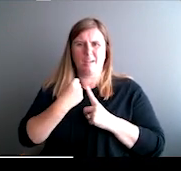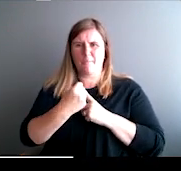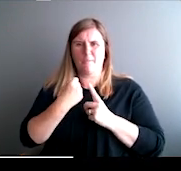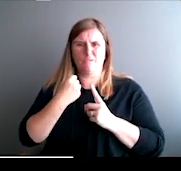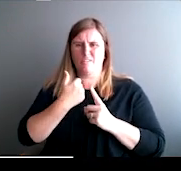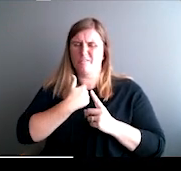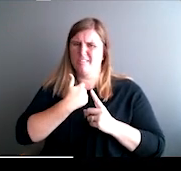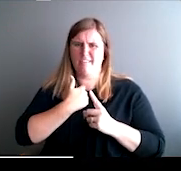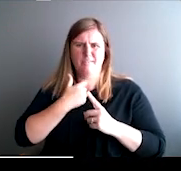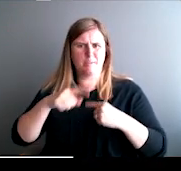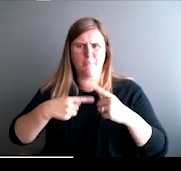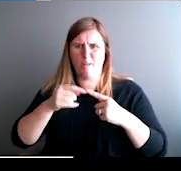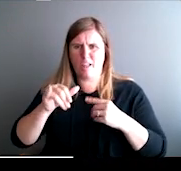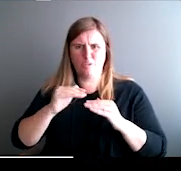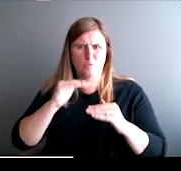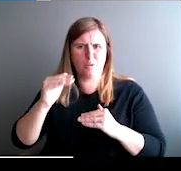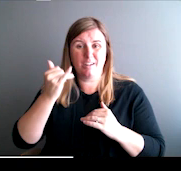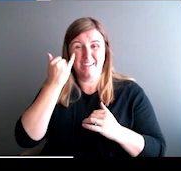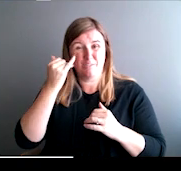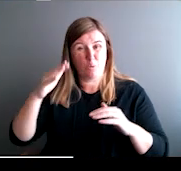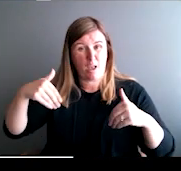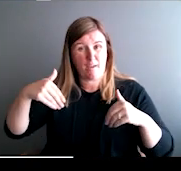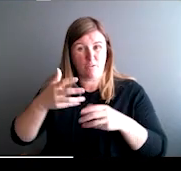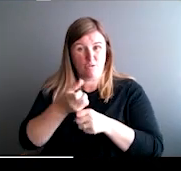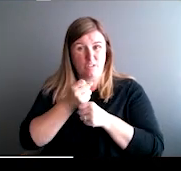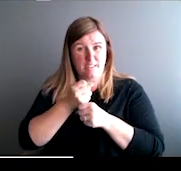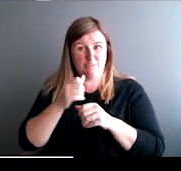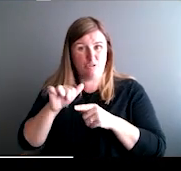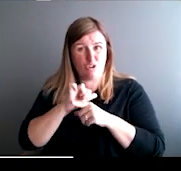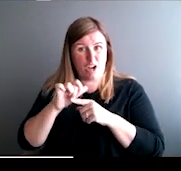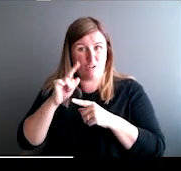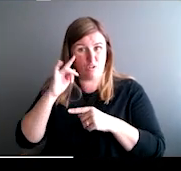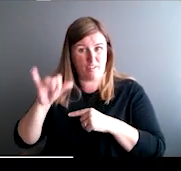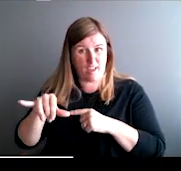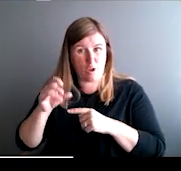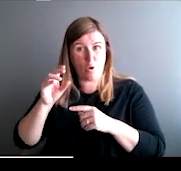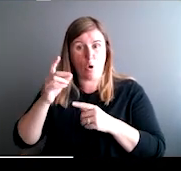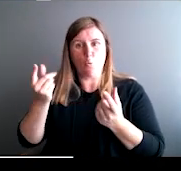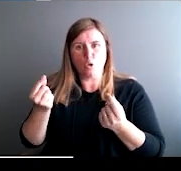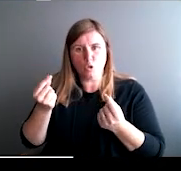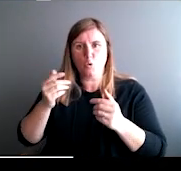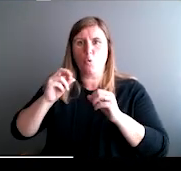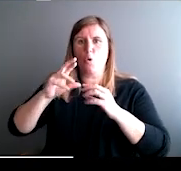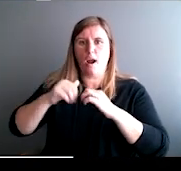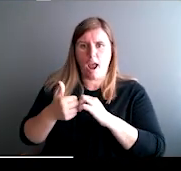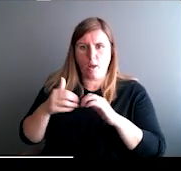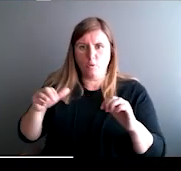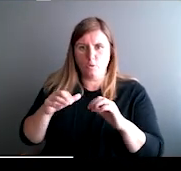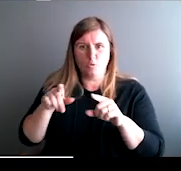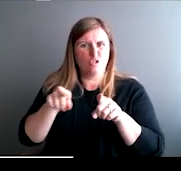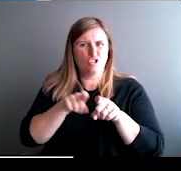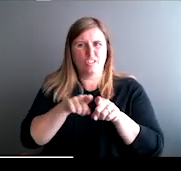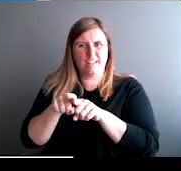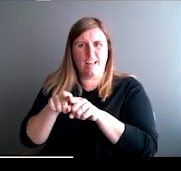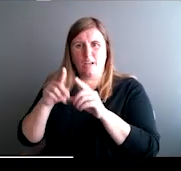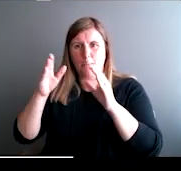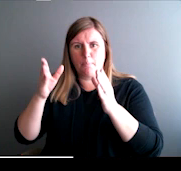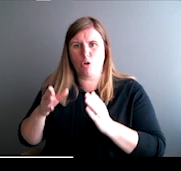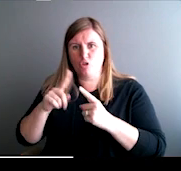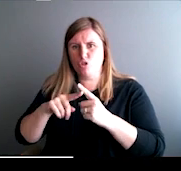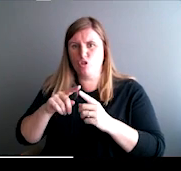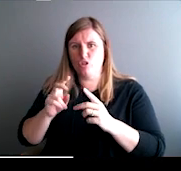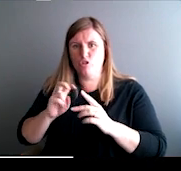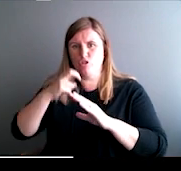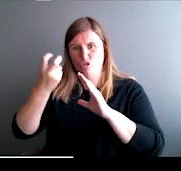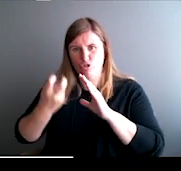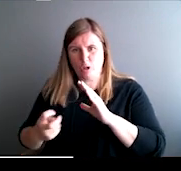too much, especially if you haven't received any training on what to do or how to do it. Just as a person couldn't jump in a